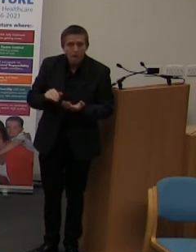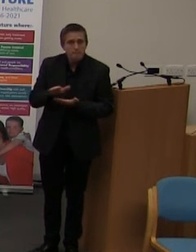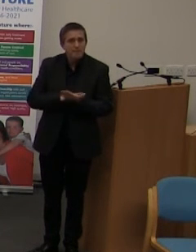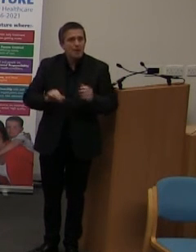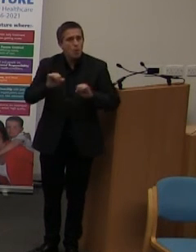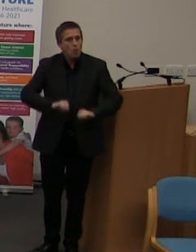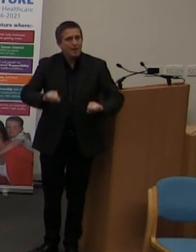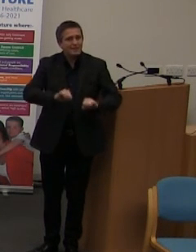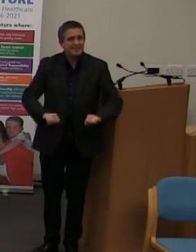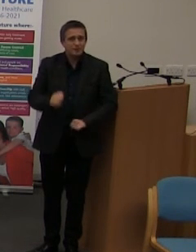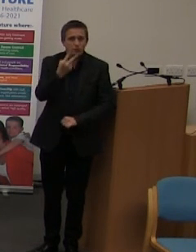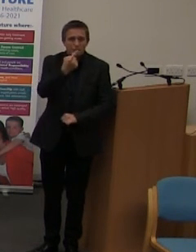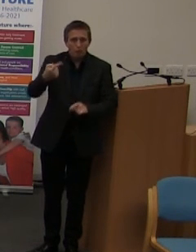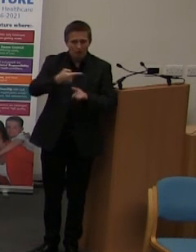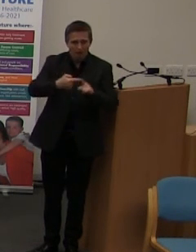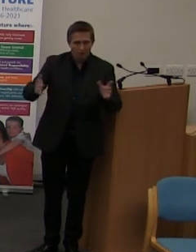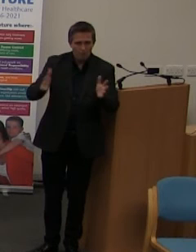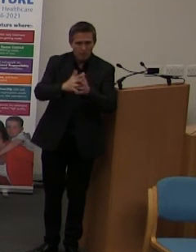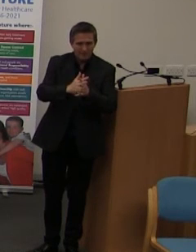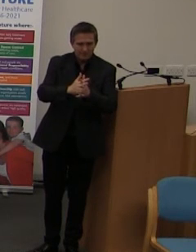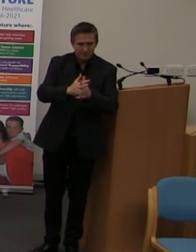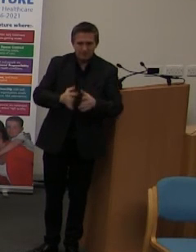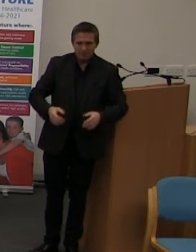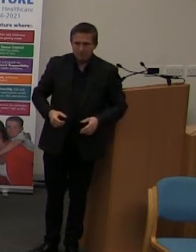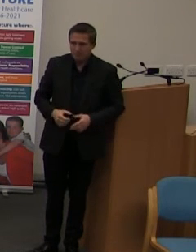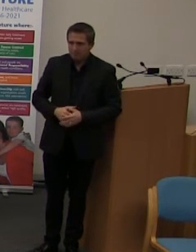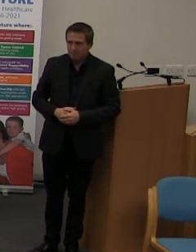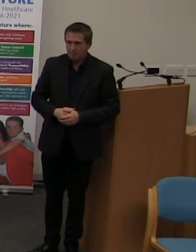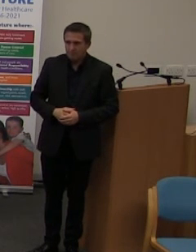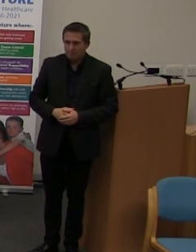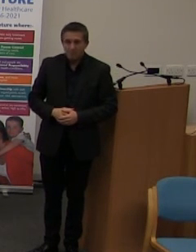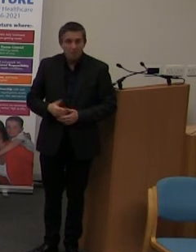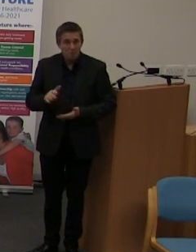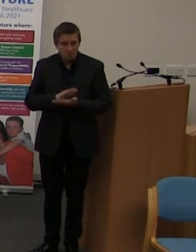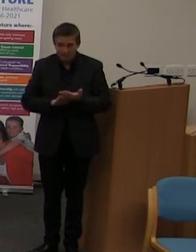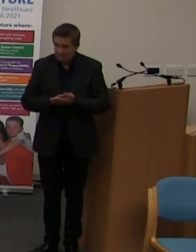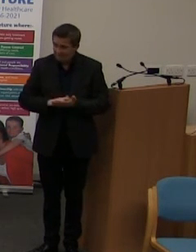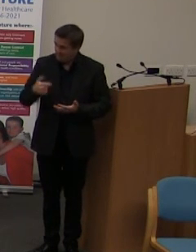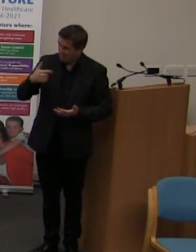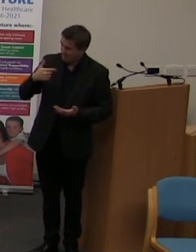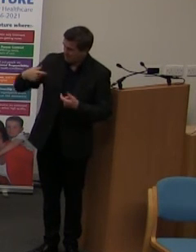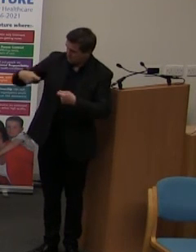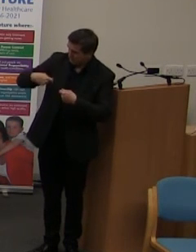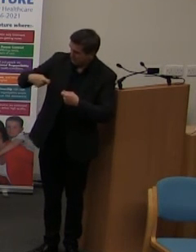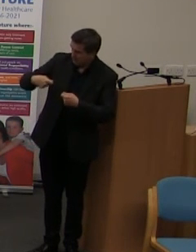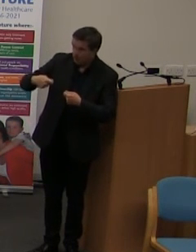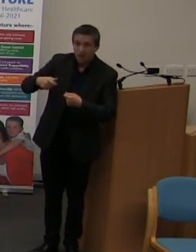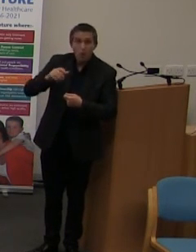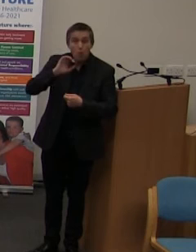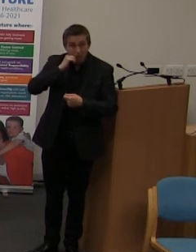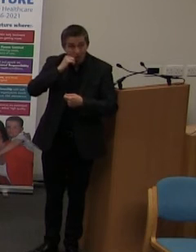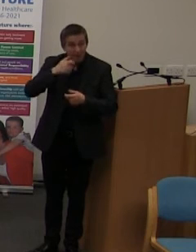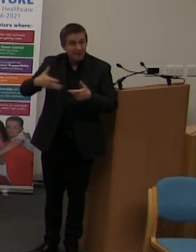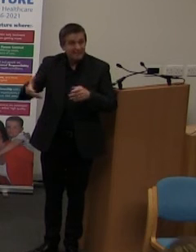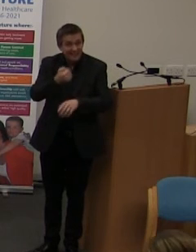of 21 and a half weeks. If any treatment is required, then that's going to be further down the line.